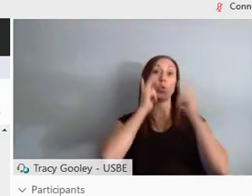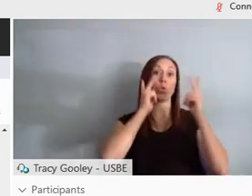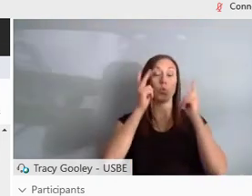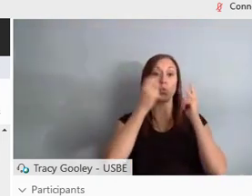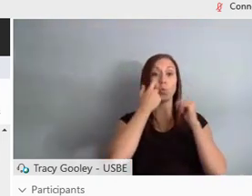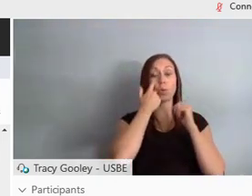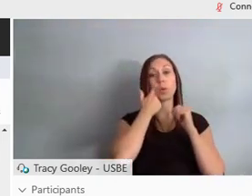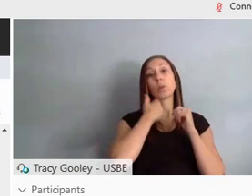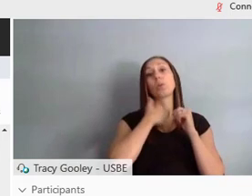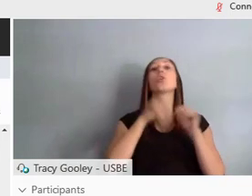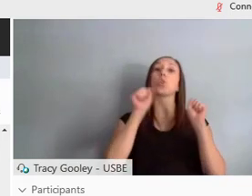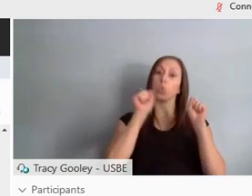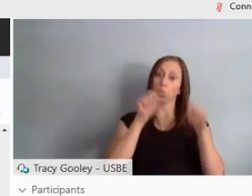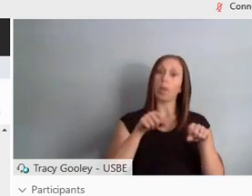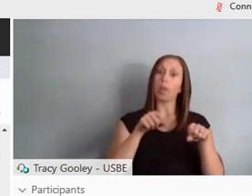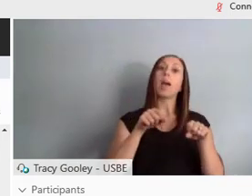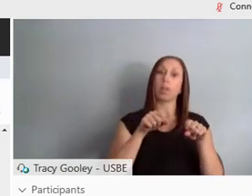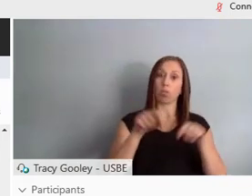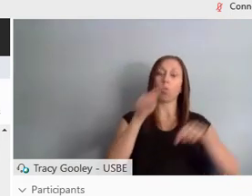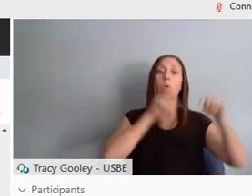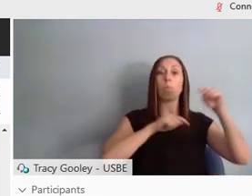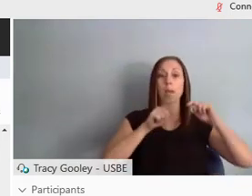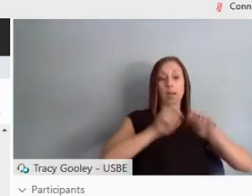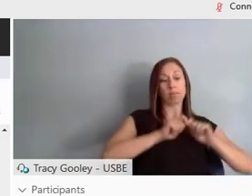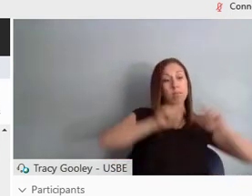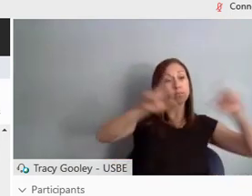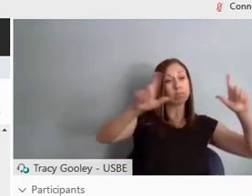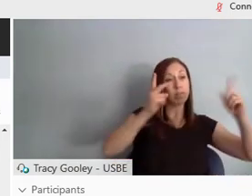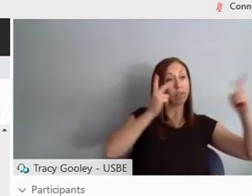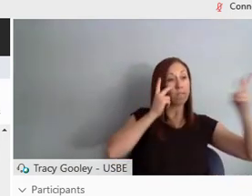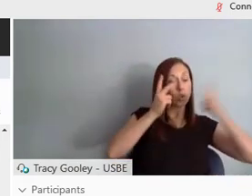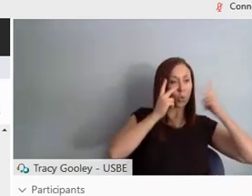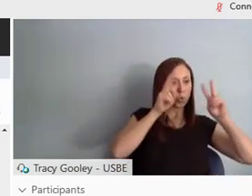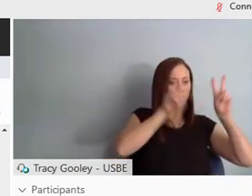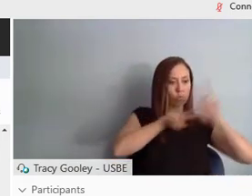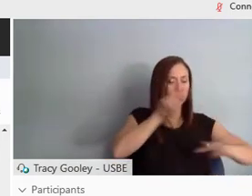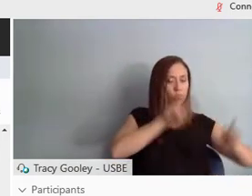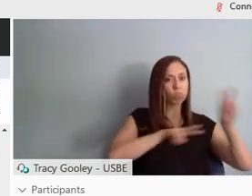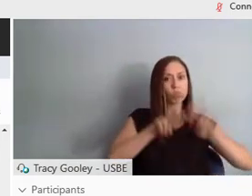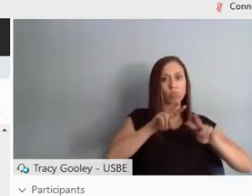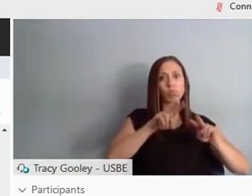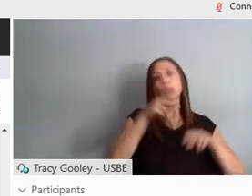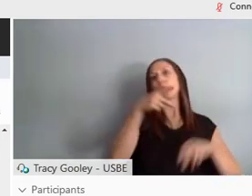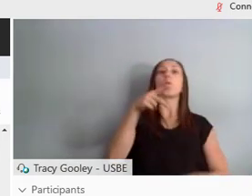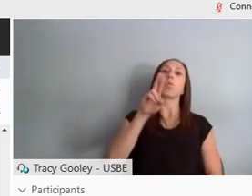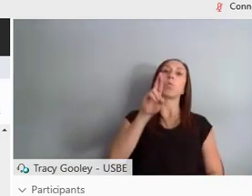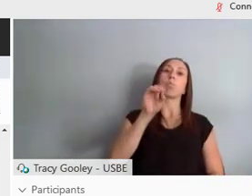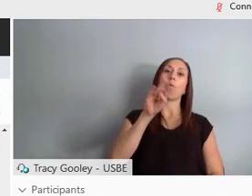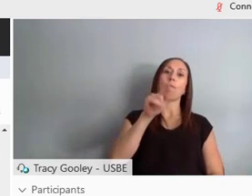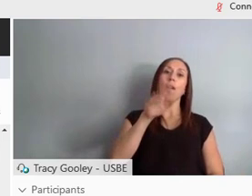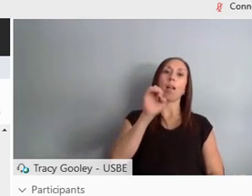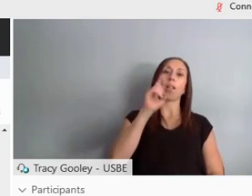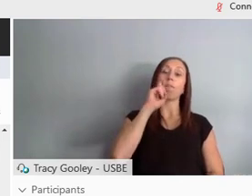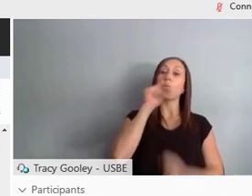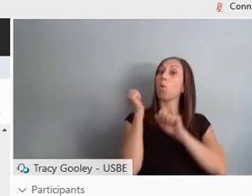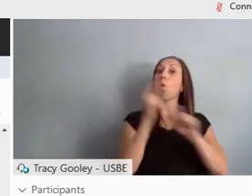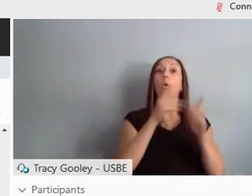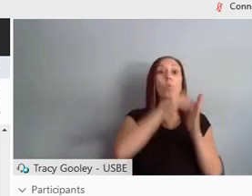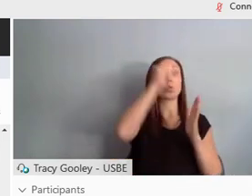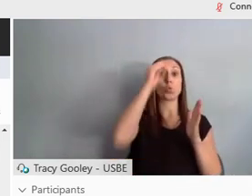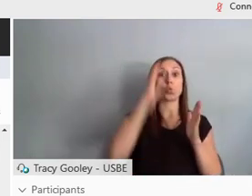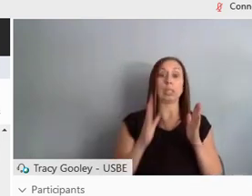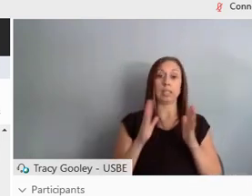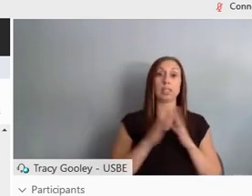So you're still able to go in and view the profile of all